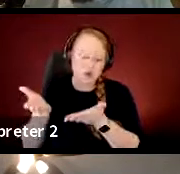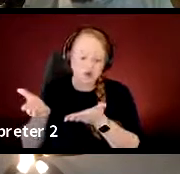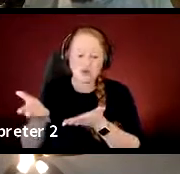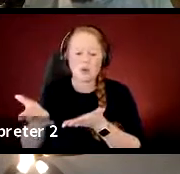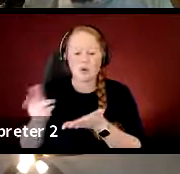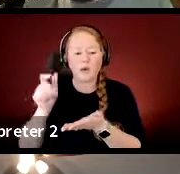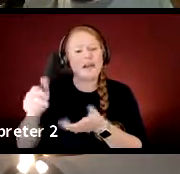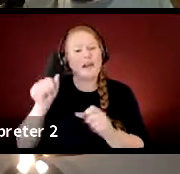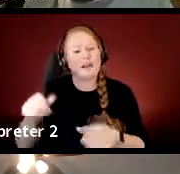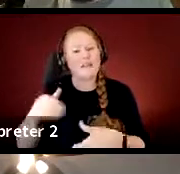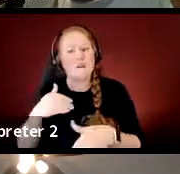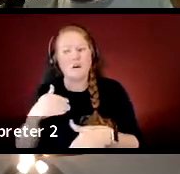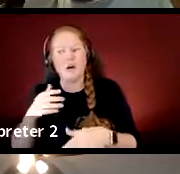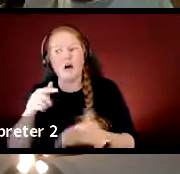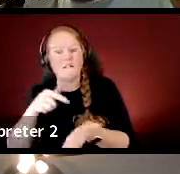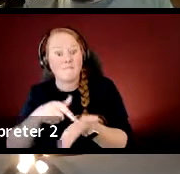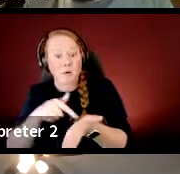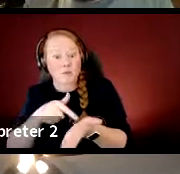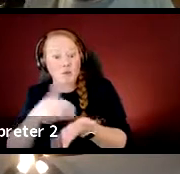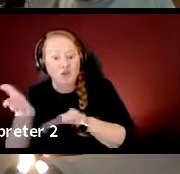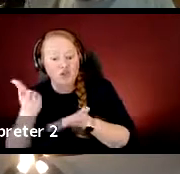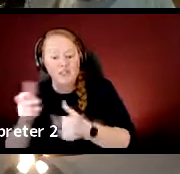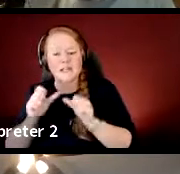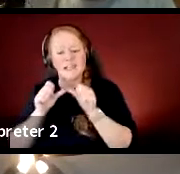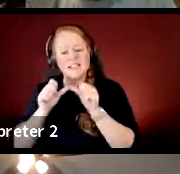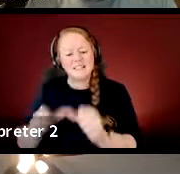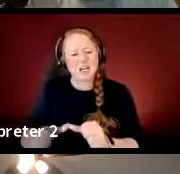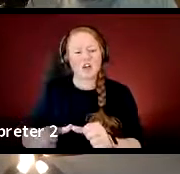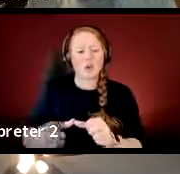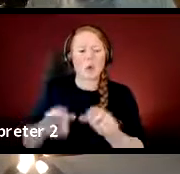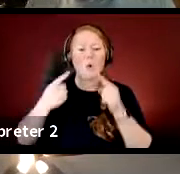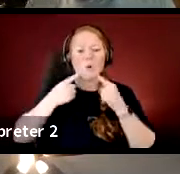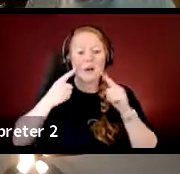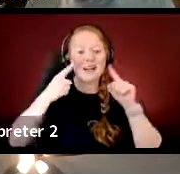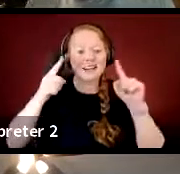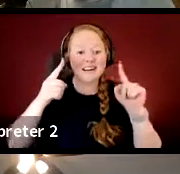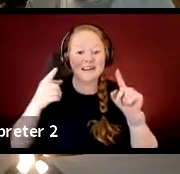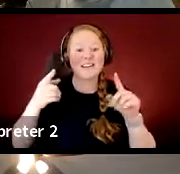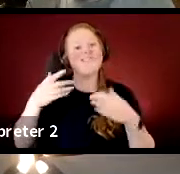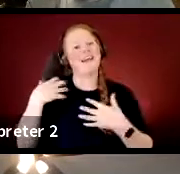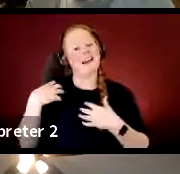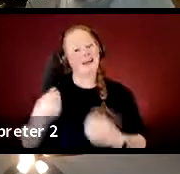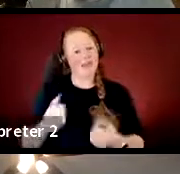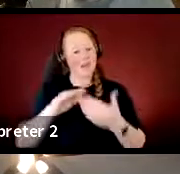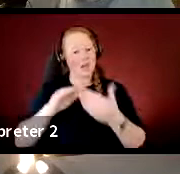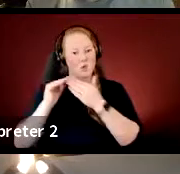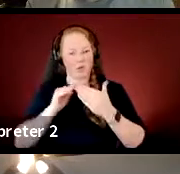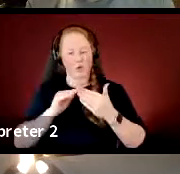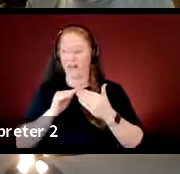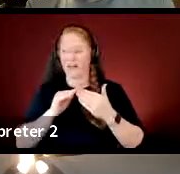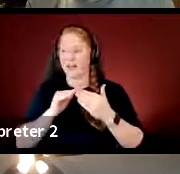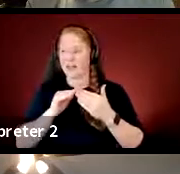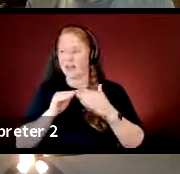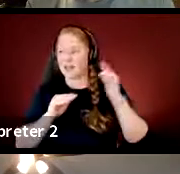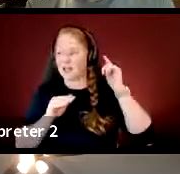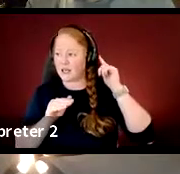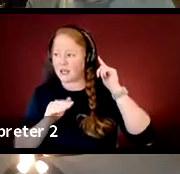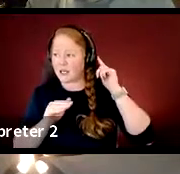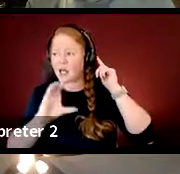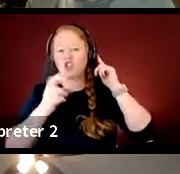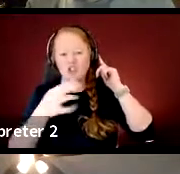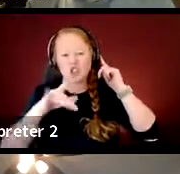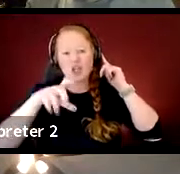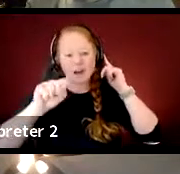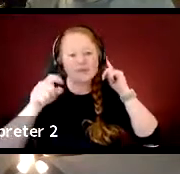promote the continued development of a productive, healthy community. CHIPS Health and Wellness Center has provided safety net medical services and